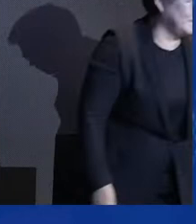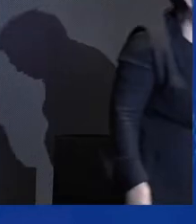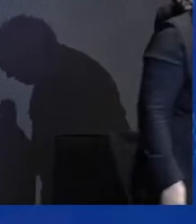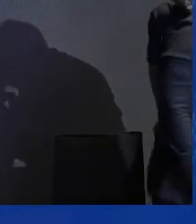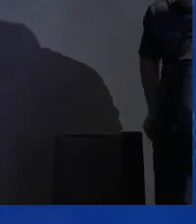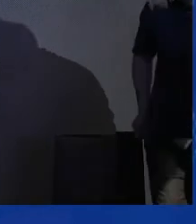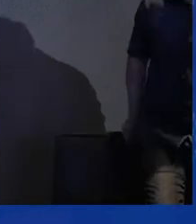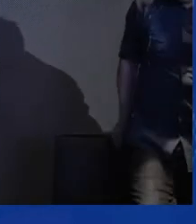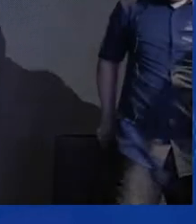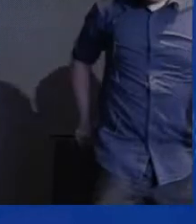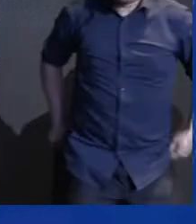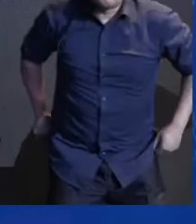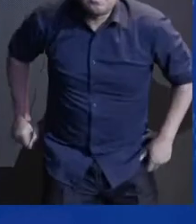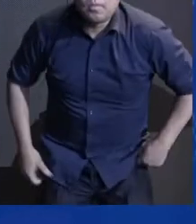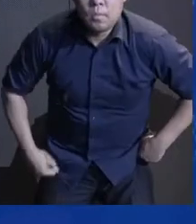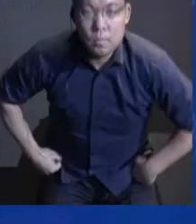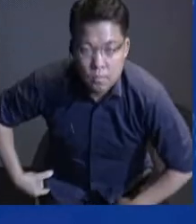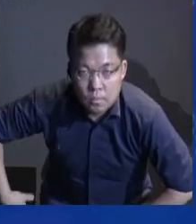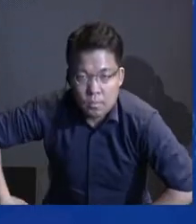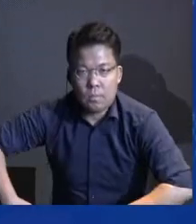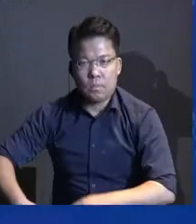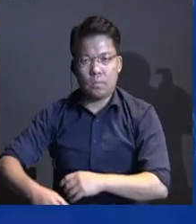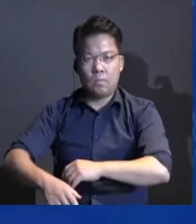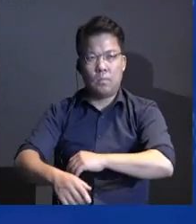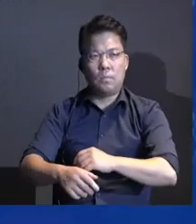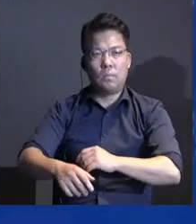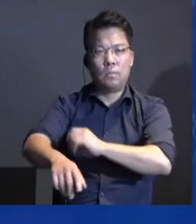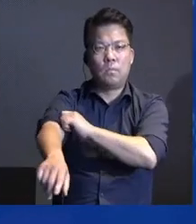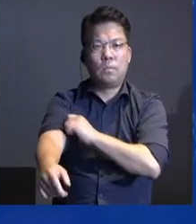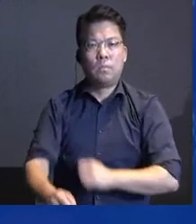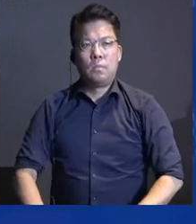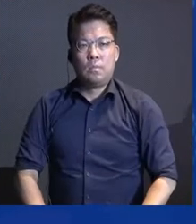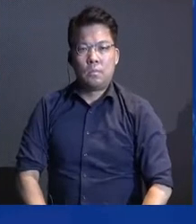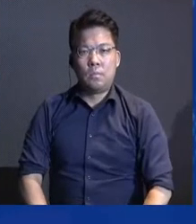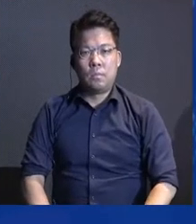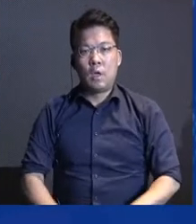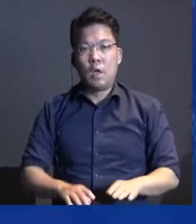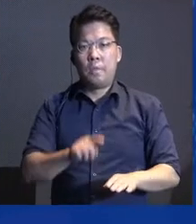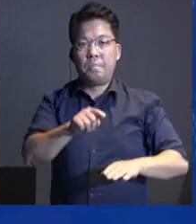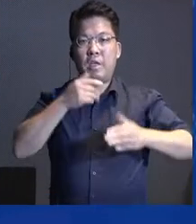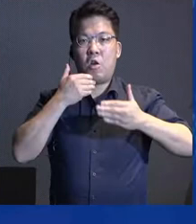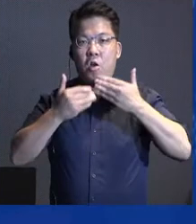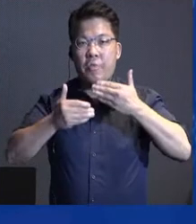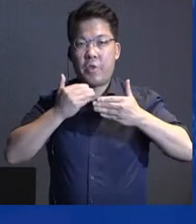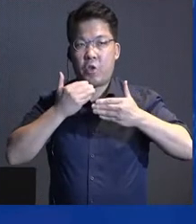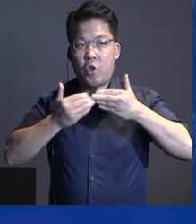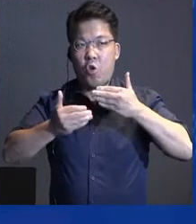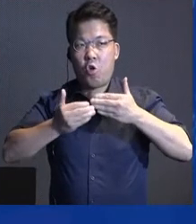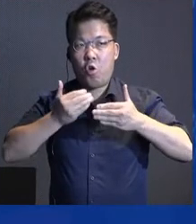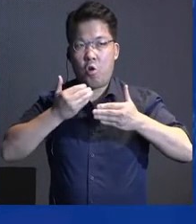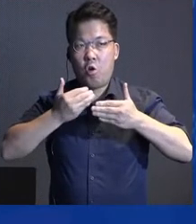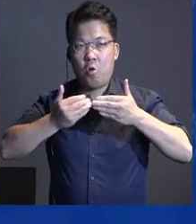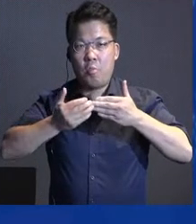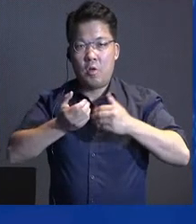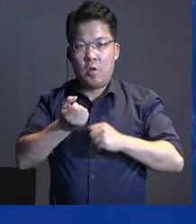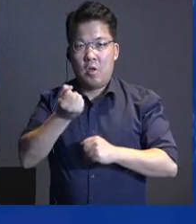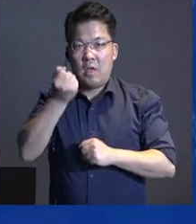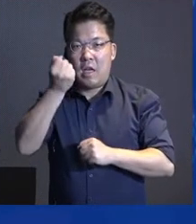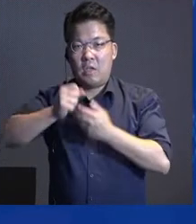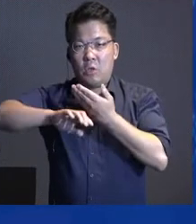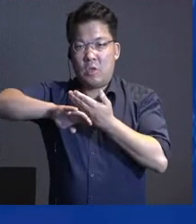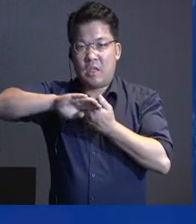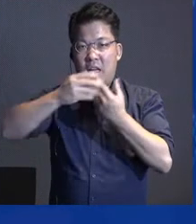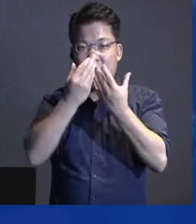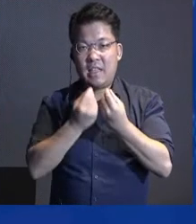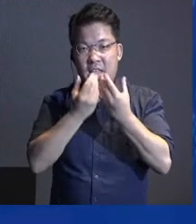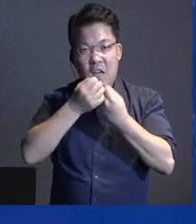made experiences with and that have been implemented. One also example from Vienna,